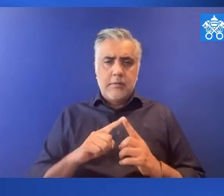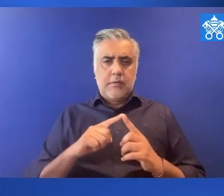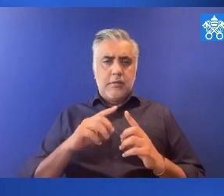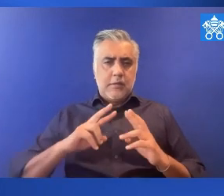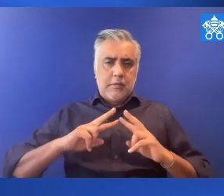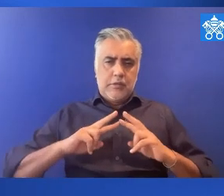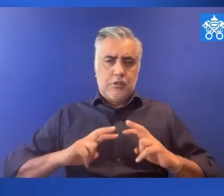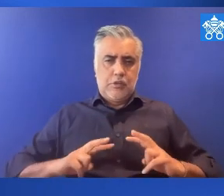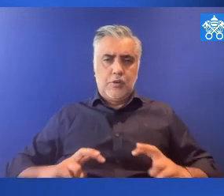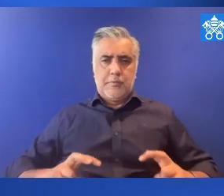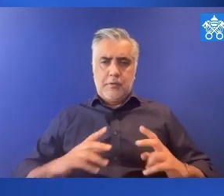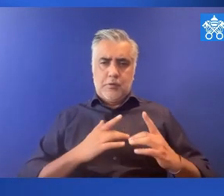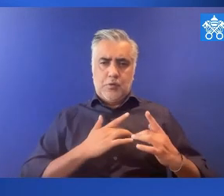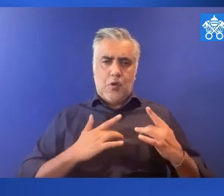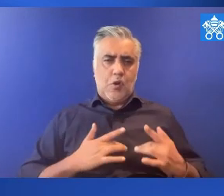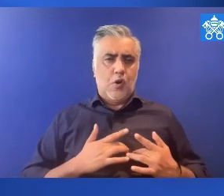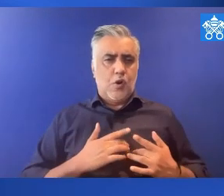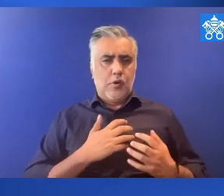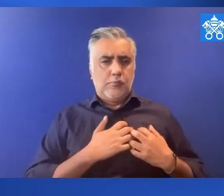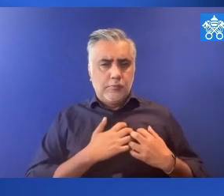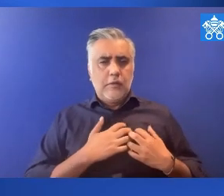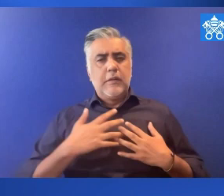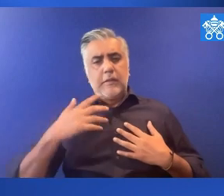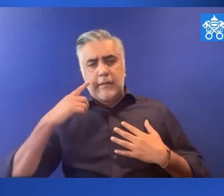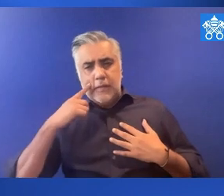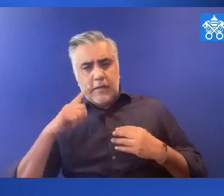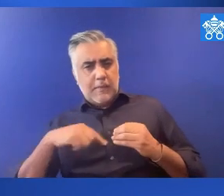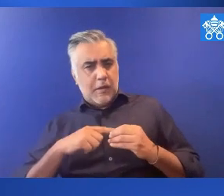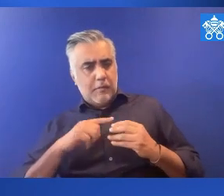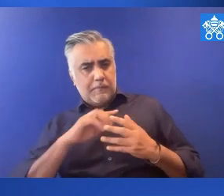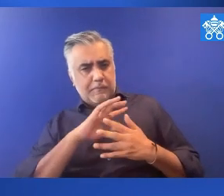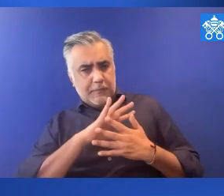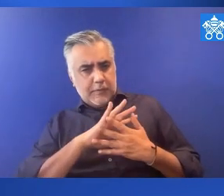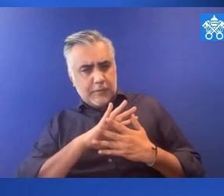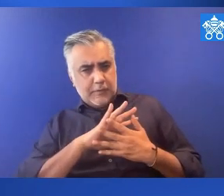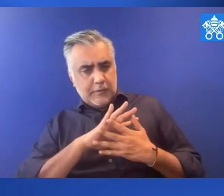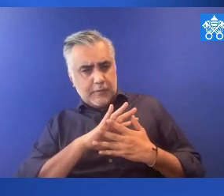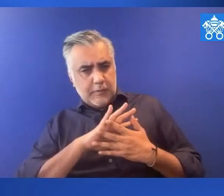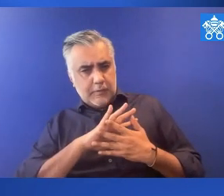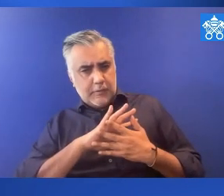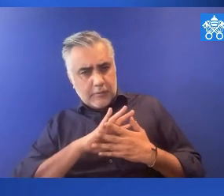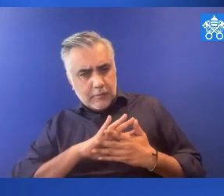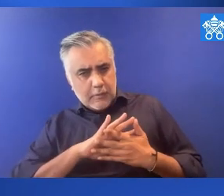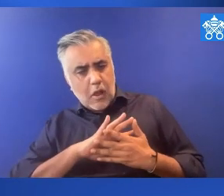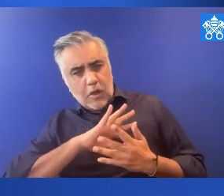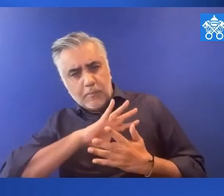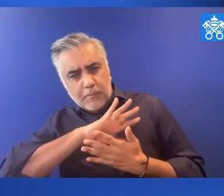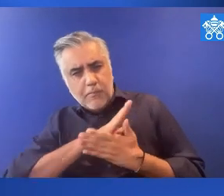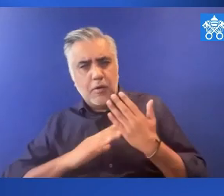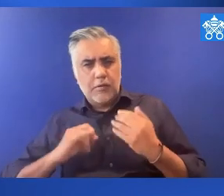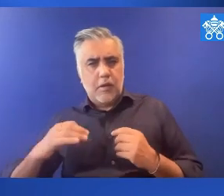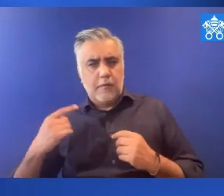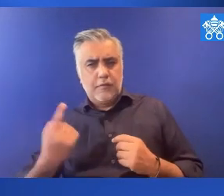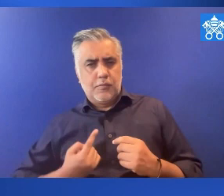As I say, this is something that happens in our hearts. Having considered several aspects of desolation,